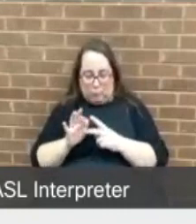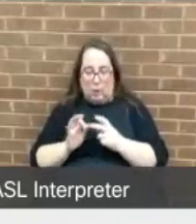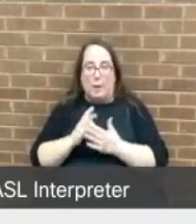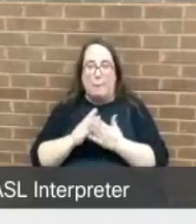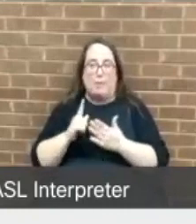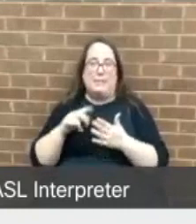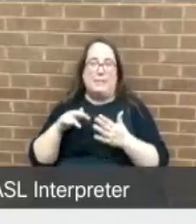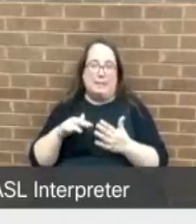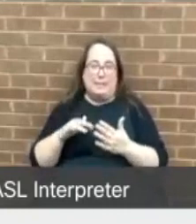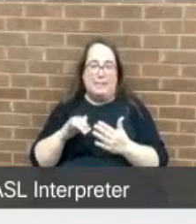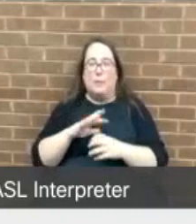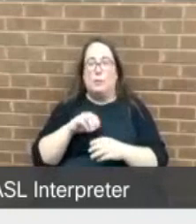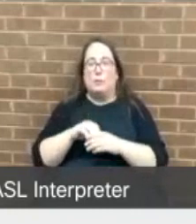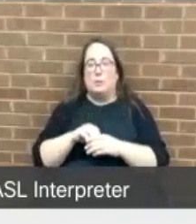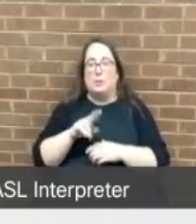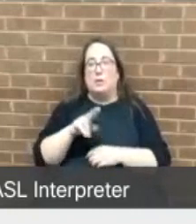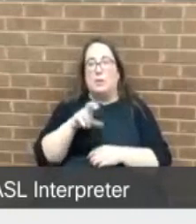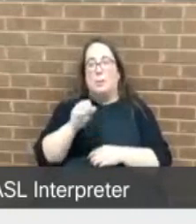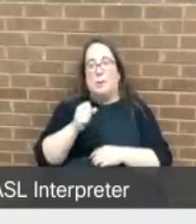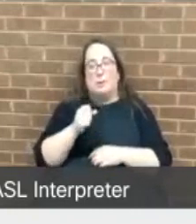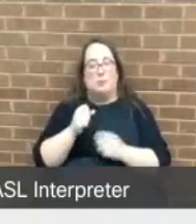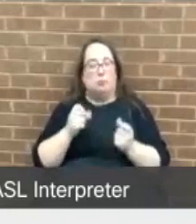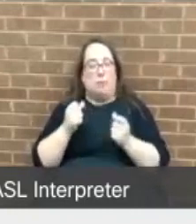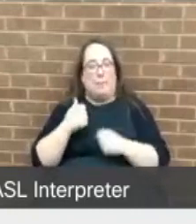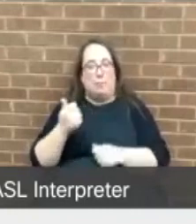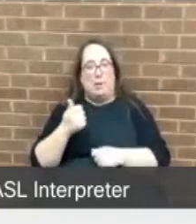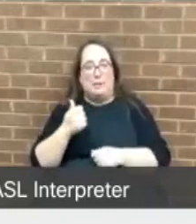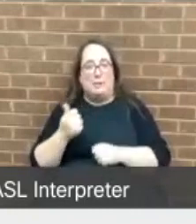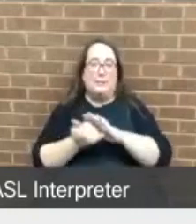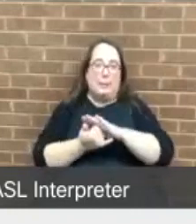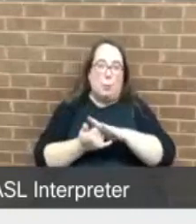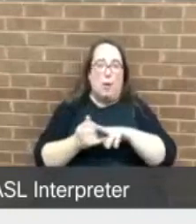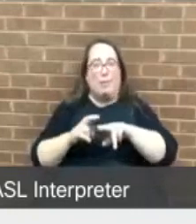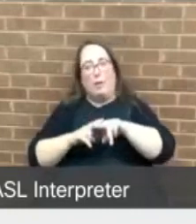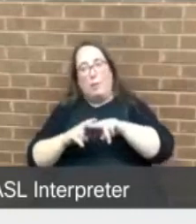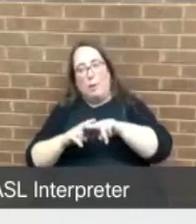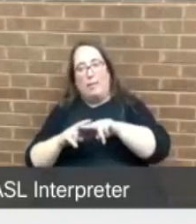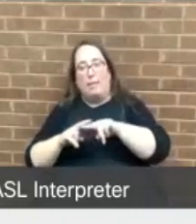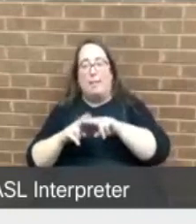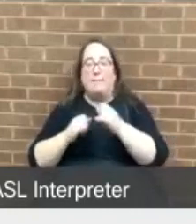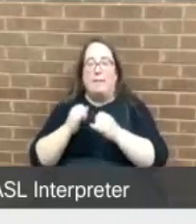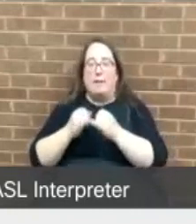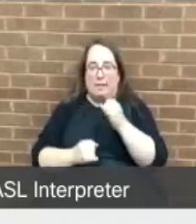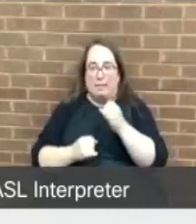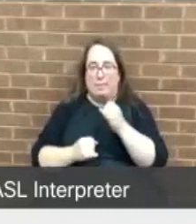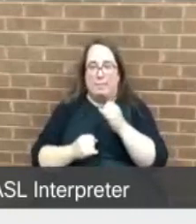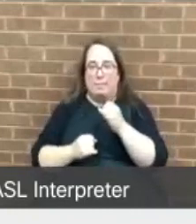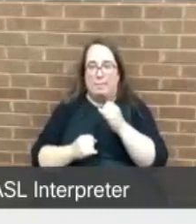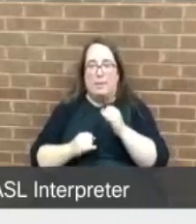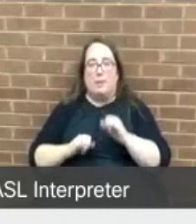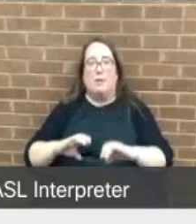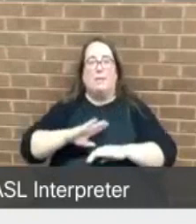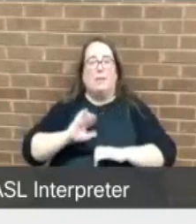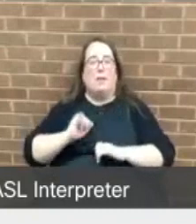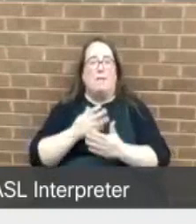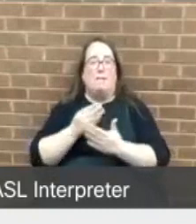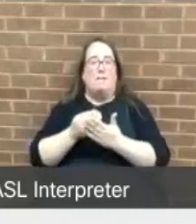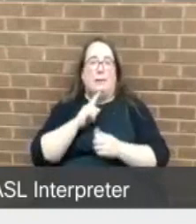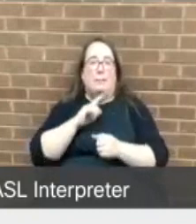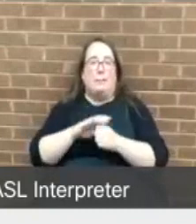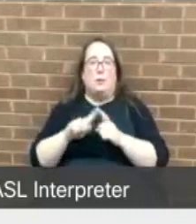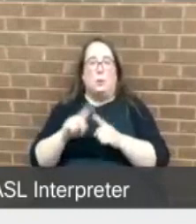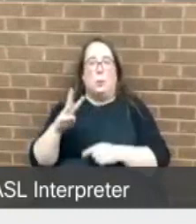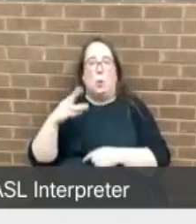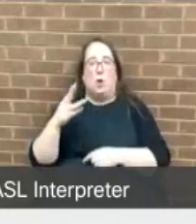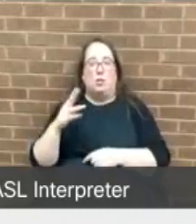of this study. This includes bus rapid transit, metro subway, light rail. Finally, we're fulfilling our funding commitments to